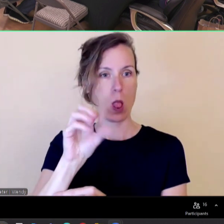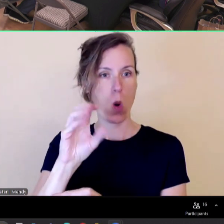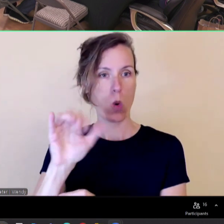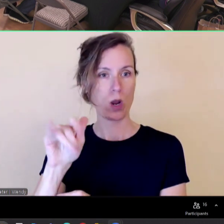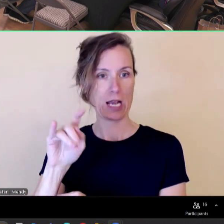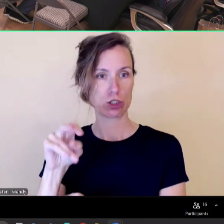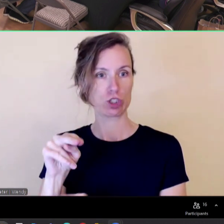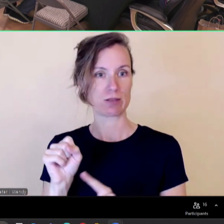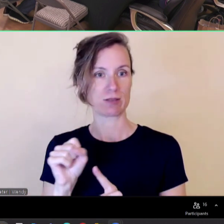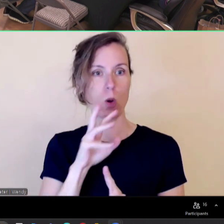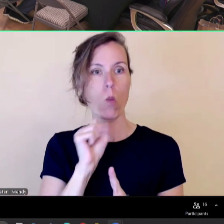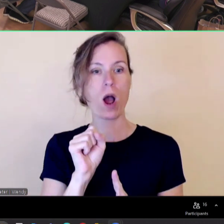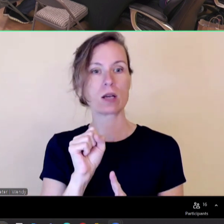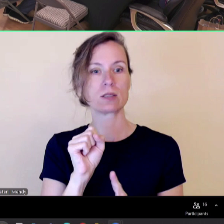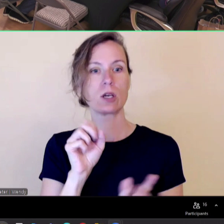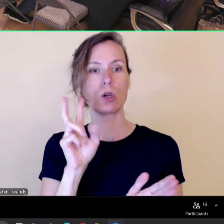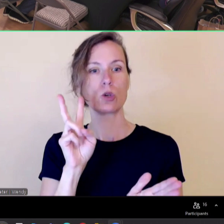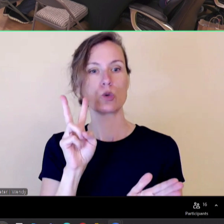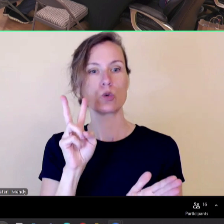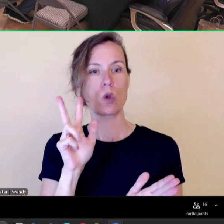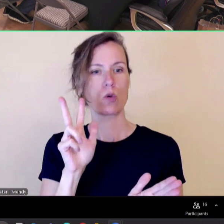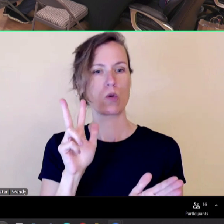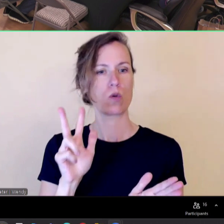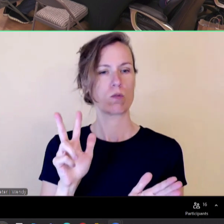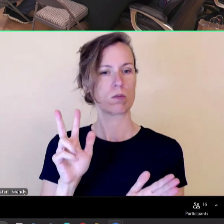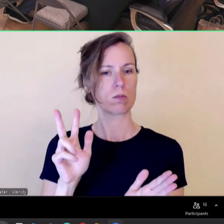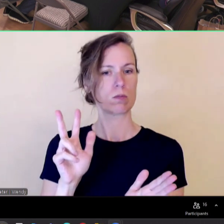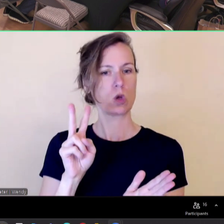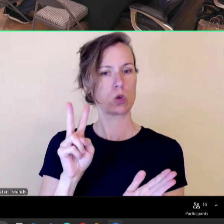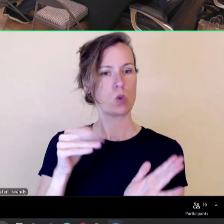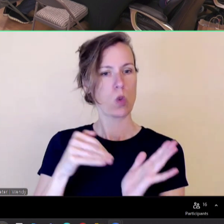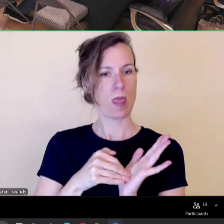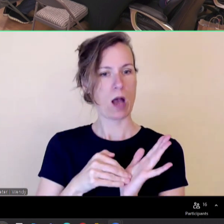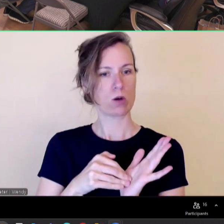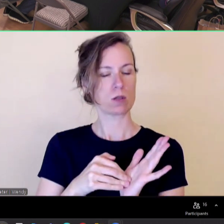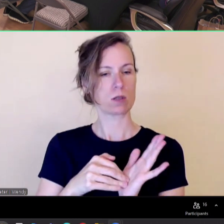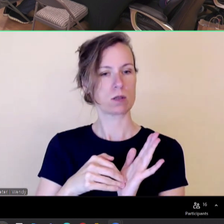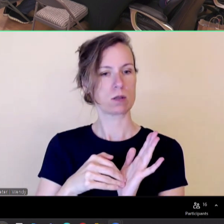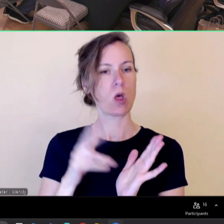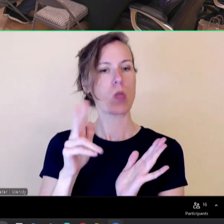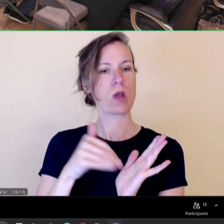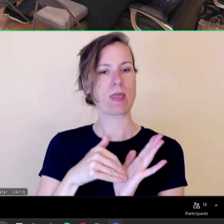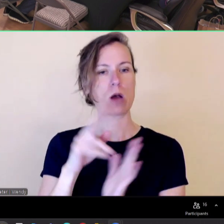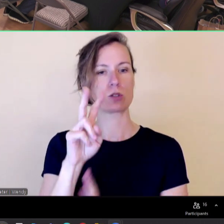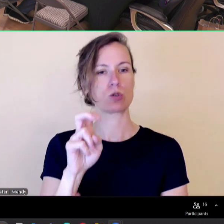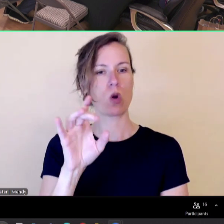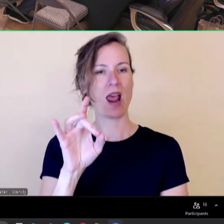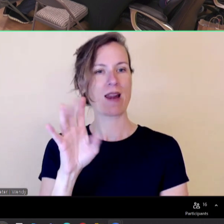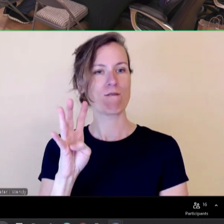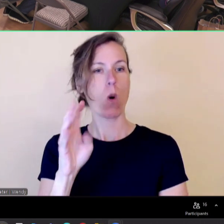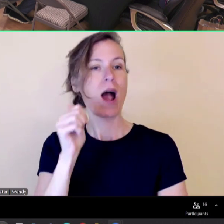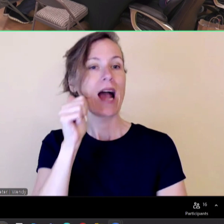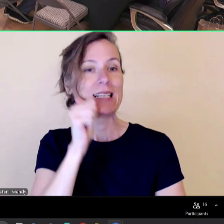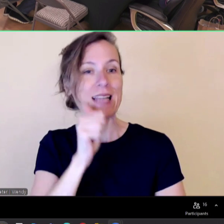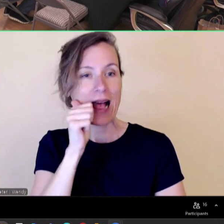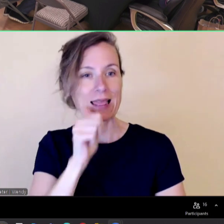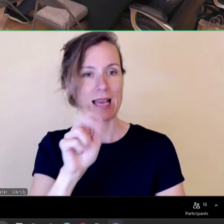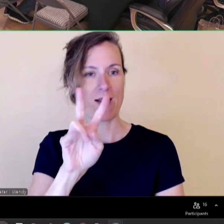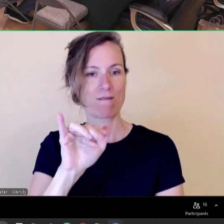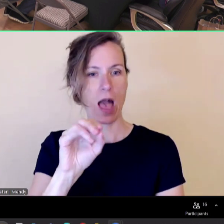daily violations. And that's to a tune of about 84%. So you have